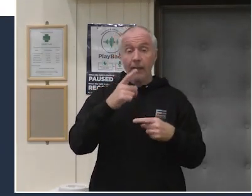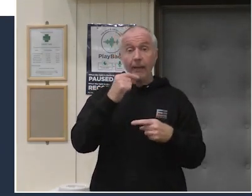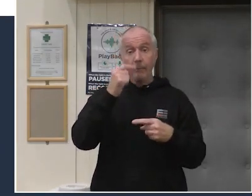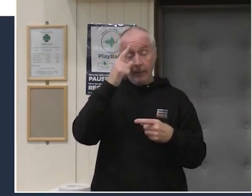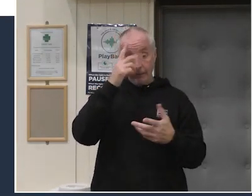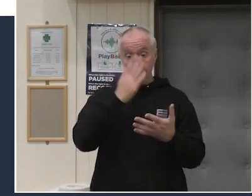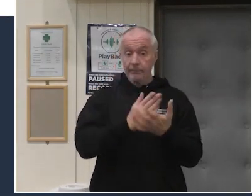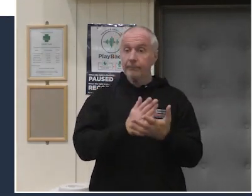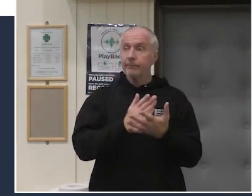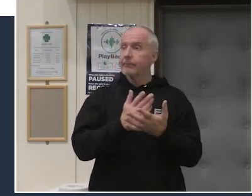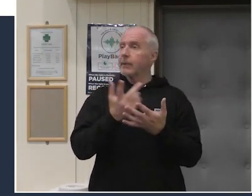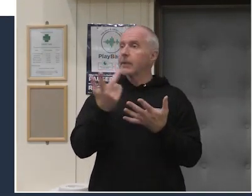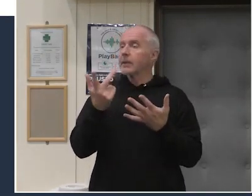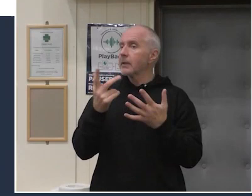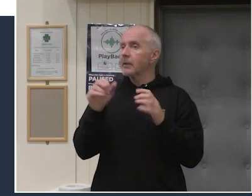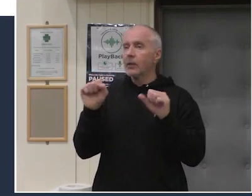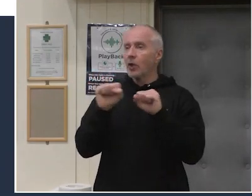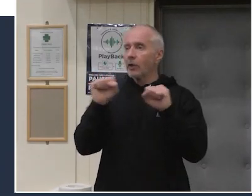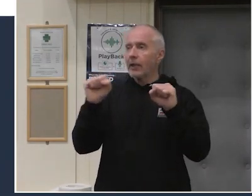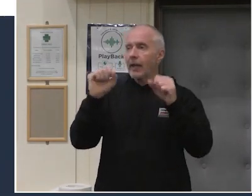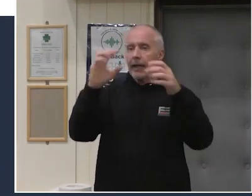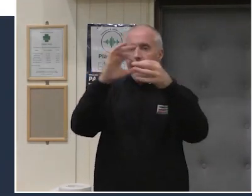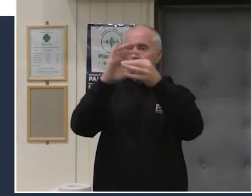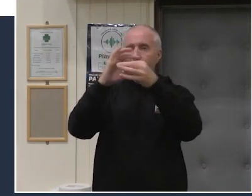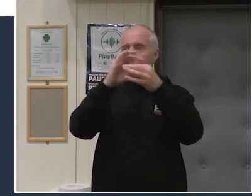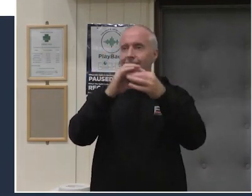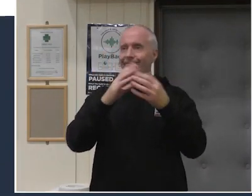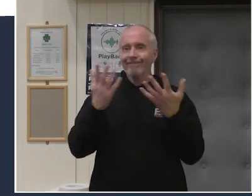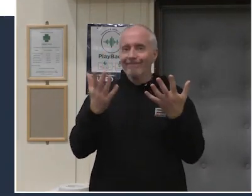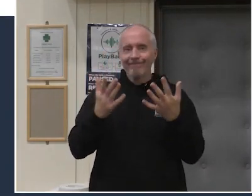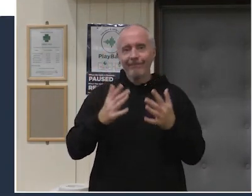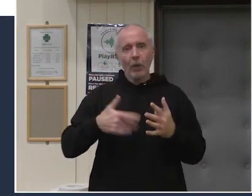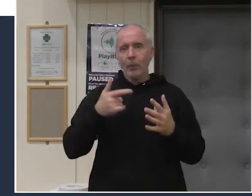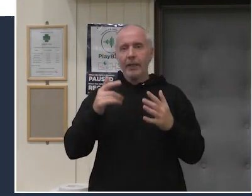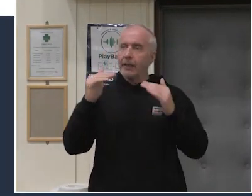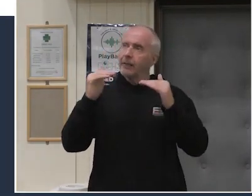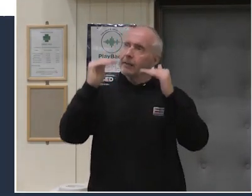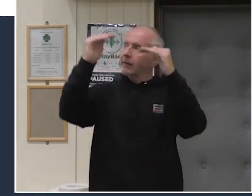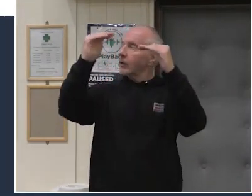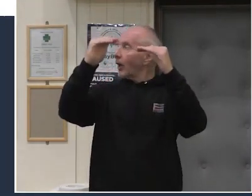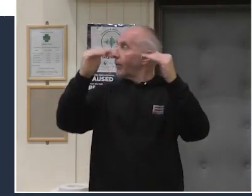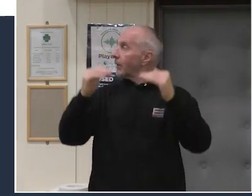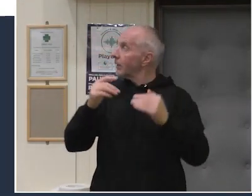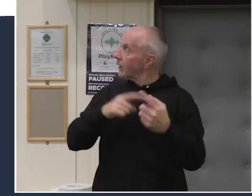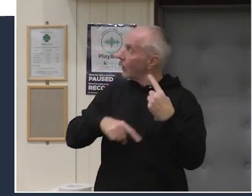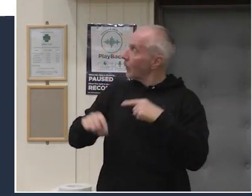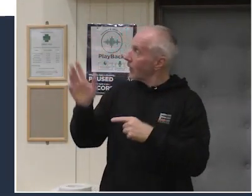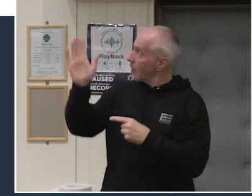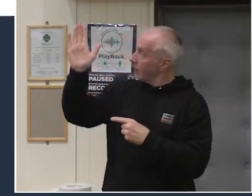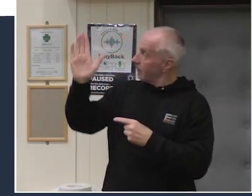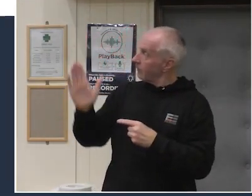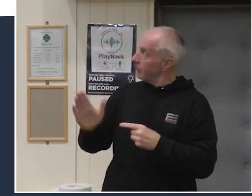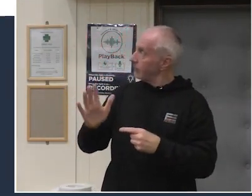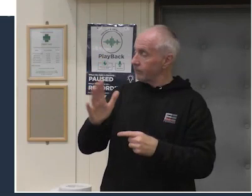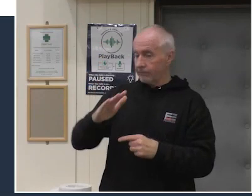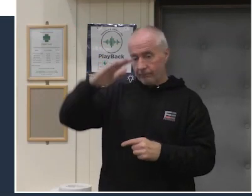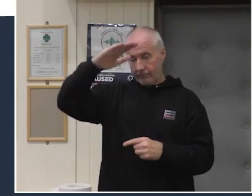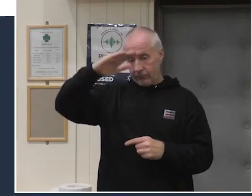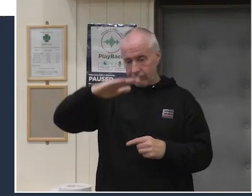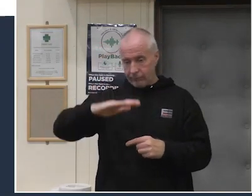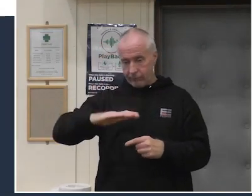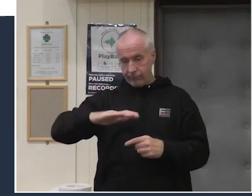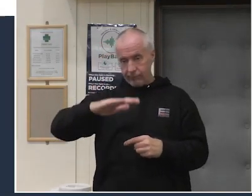not interacted up here, so it's all excluded. We don't need to look up here. All we have to do is look in this region, all the way down here.